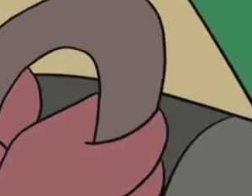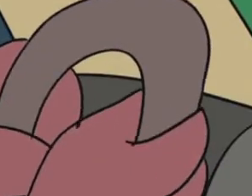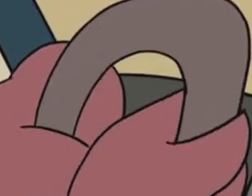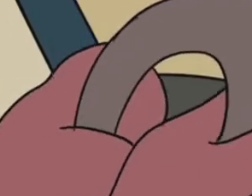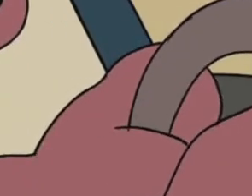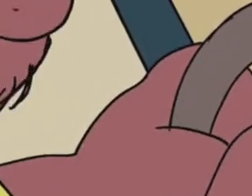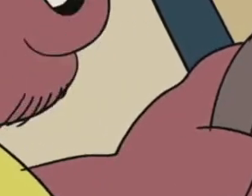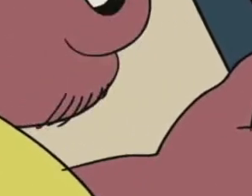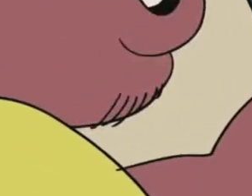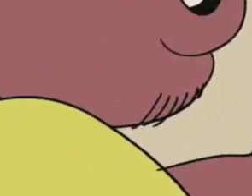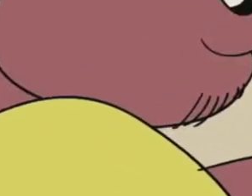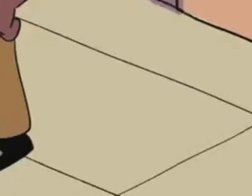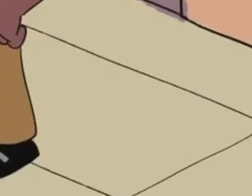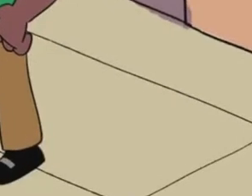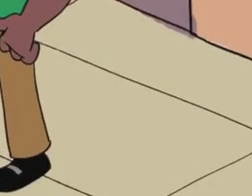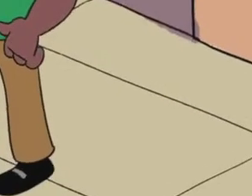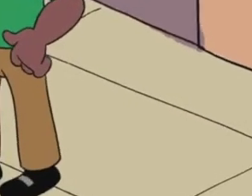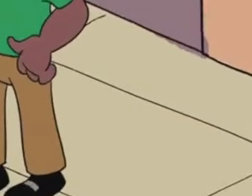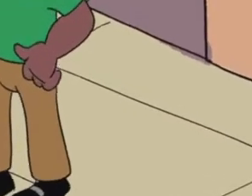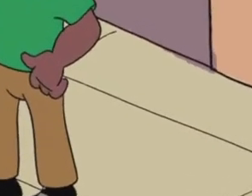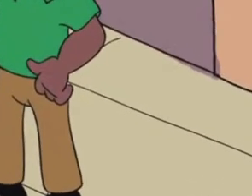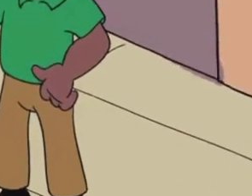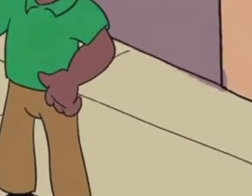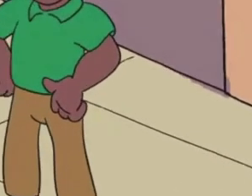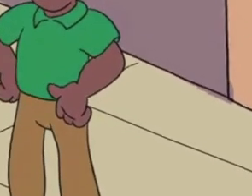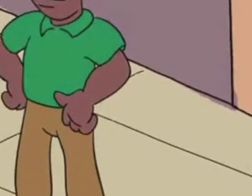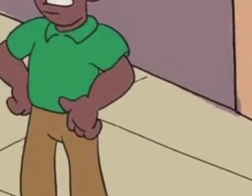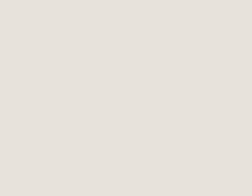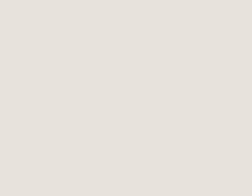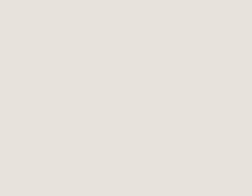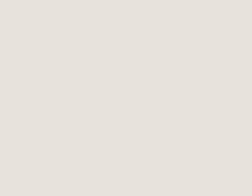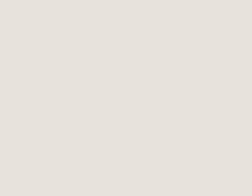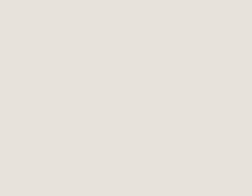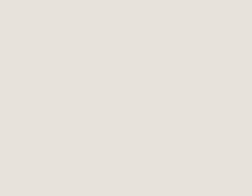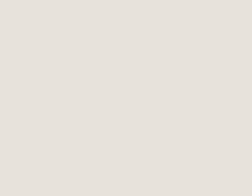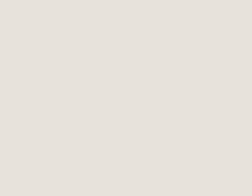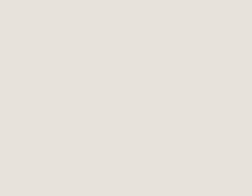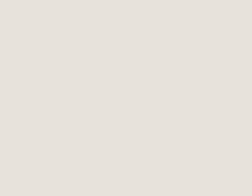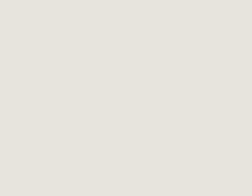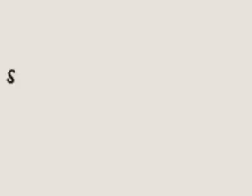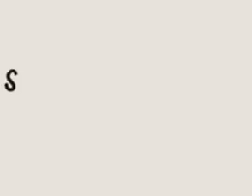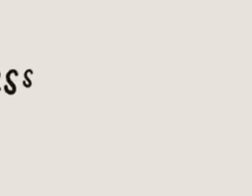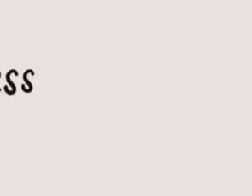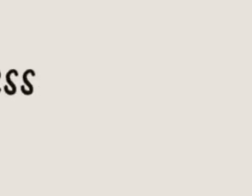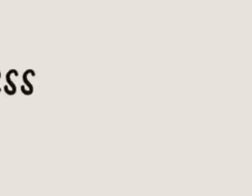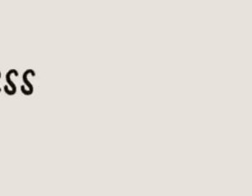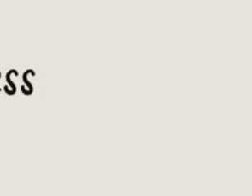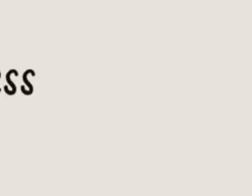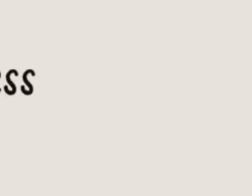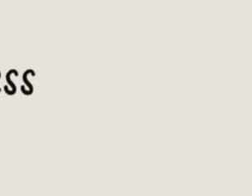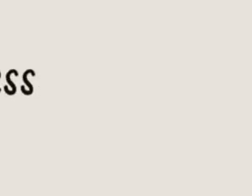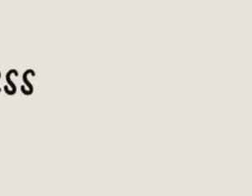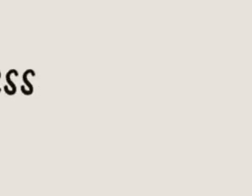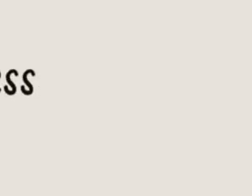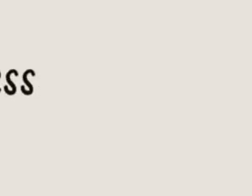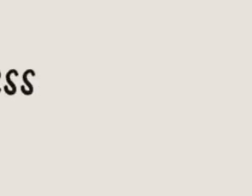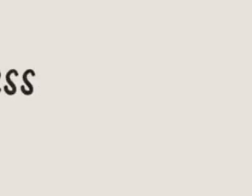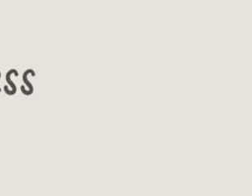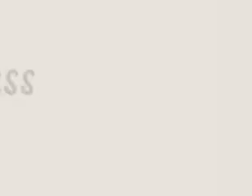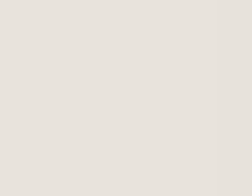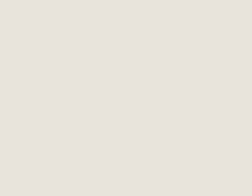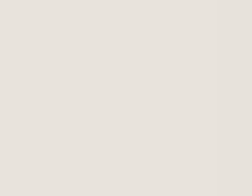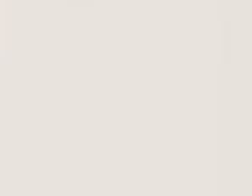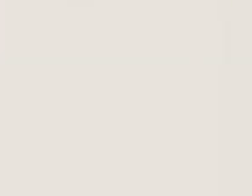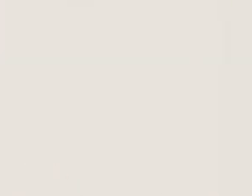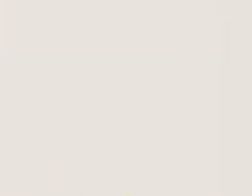empire. Yeah, if you know, you know. I too need to know what Kapo knows. Kakasa, be sure you